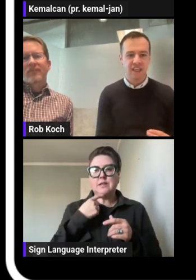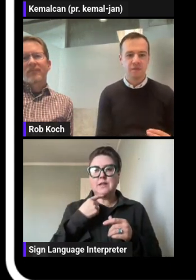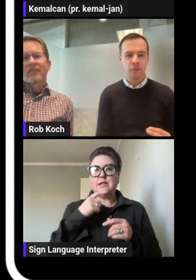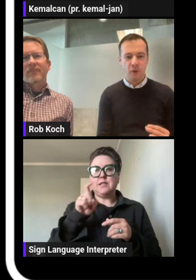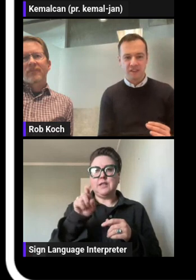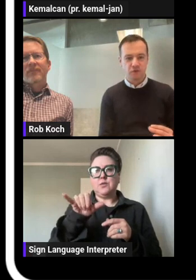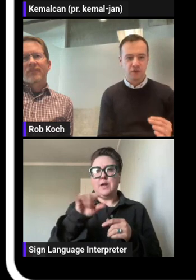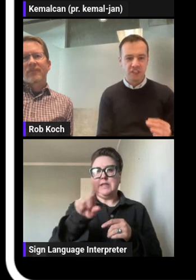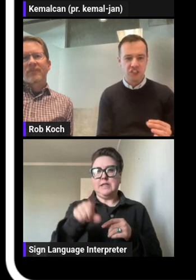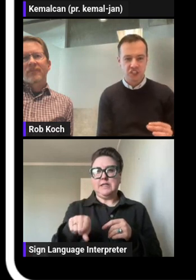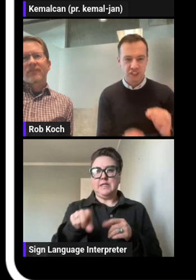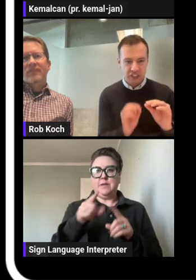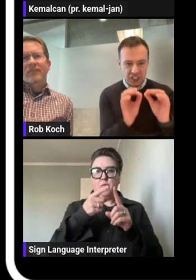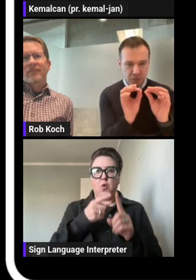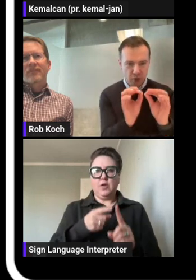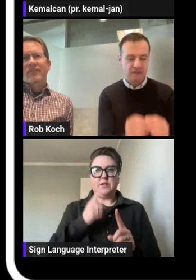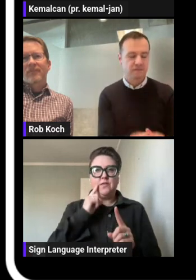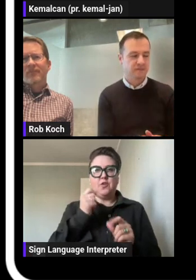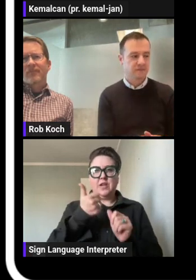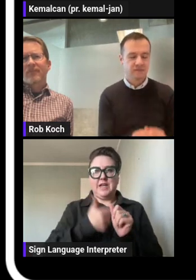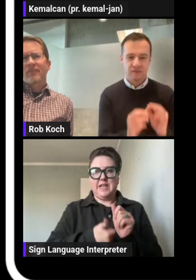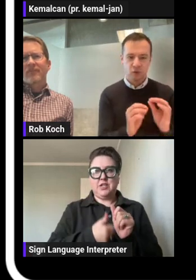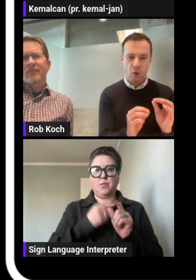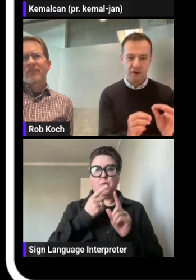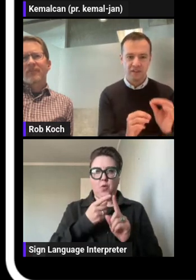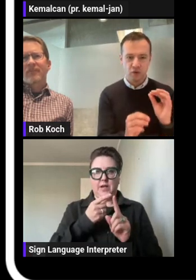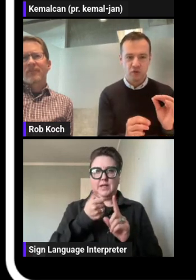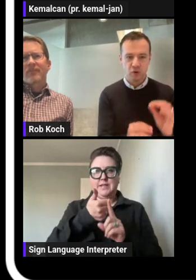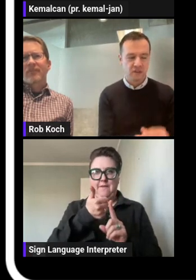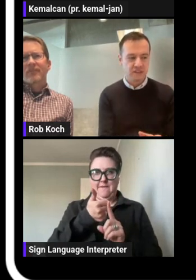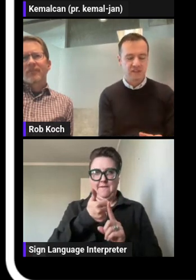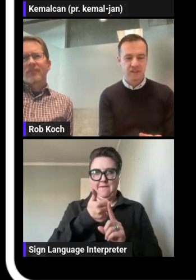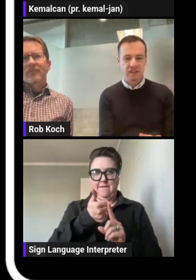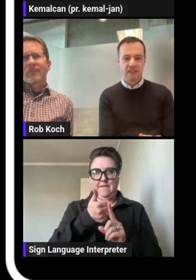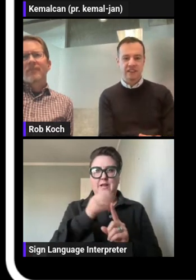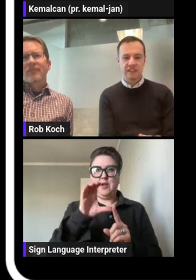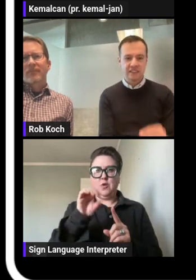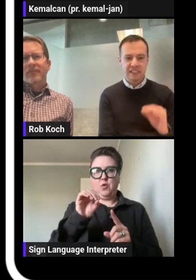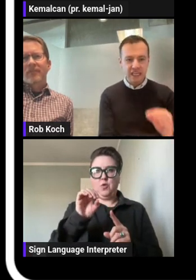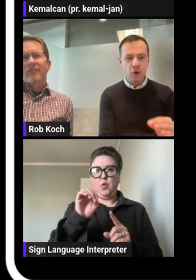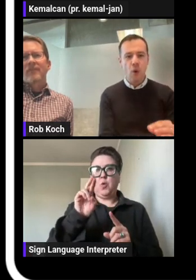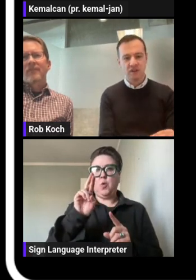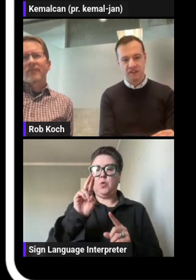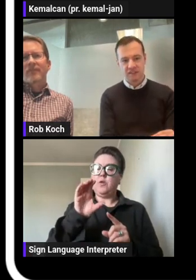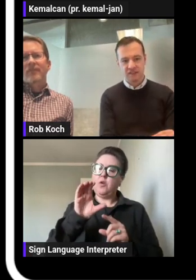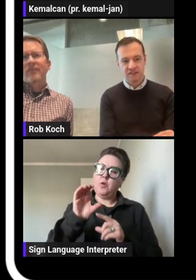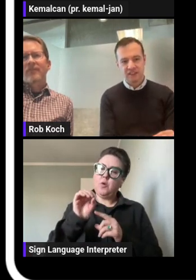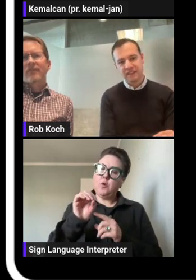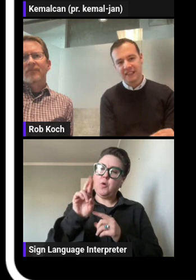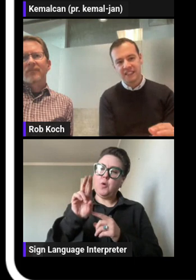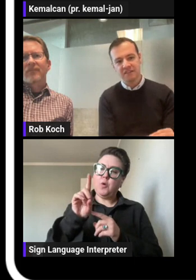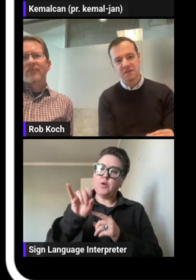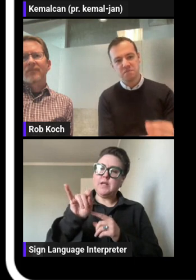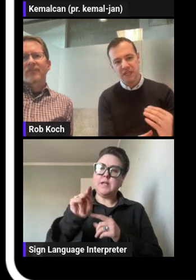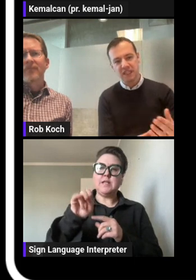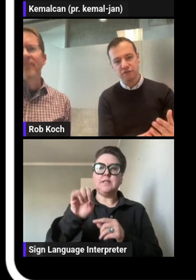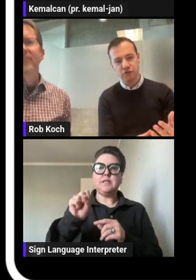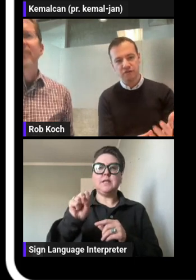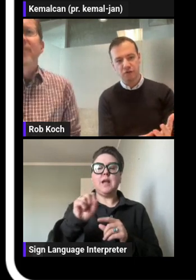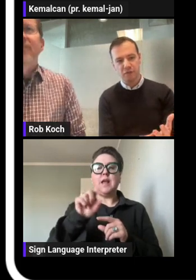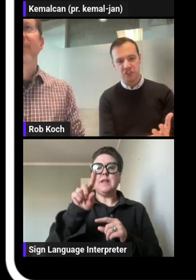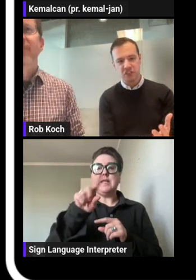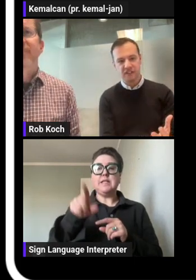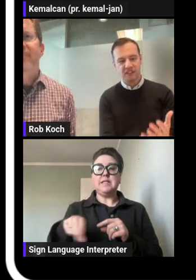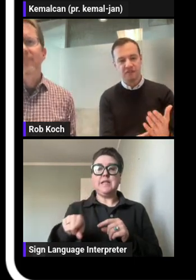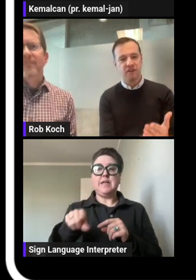and Z points for each point, those coordinates. Z coordinates did not give us a